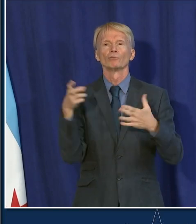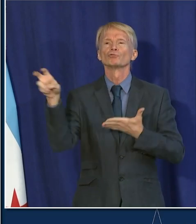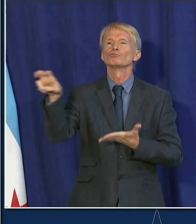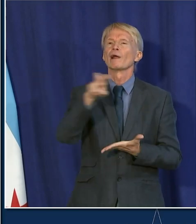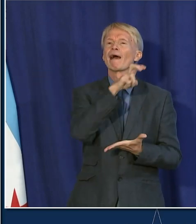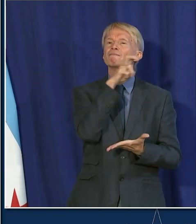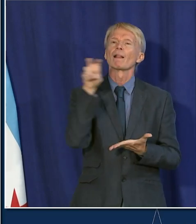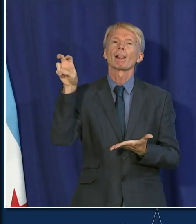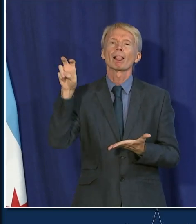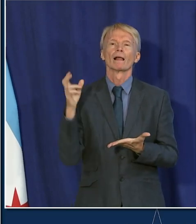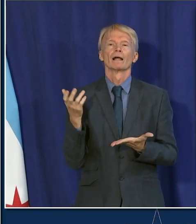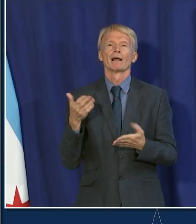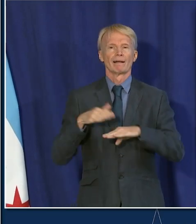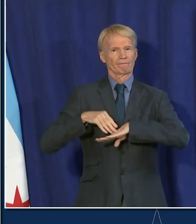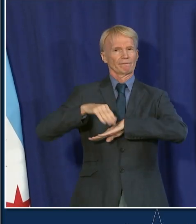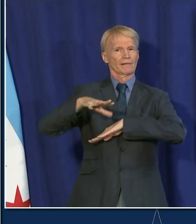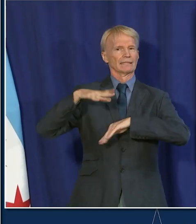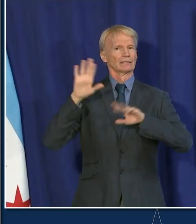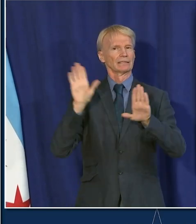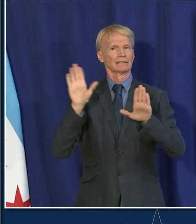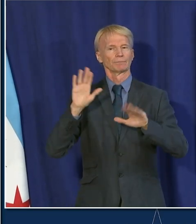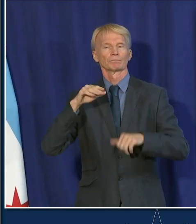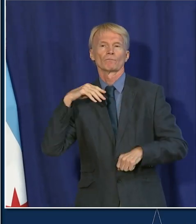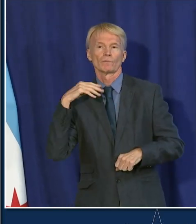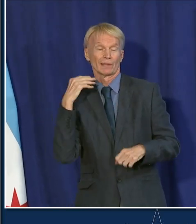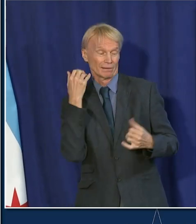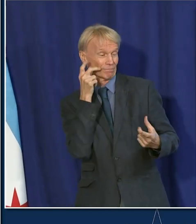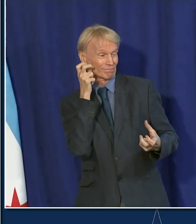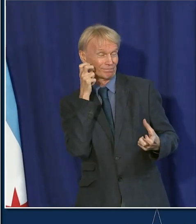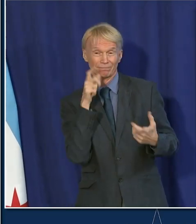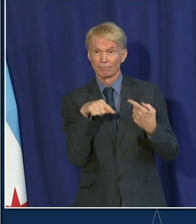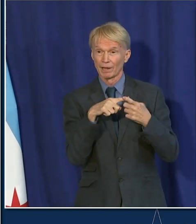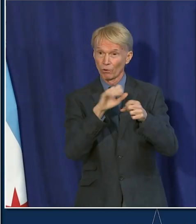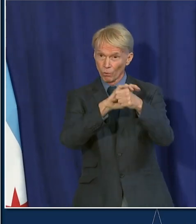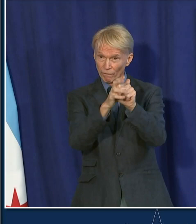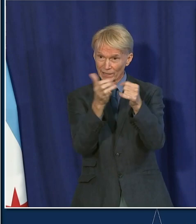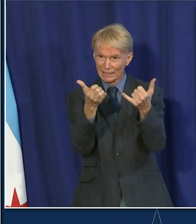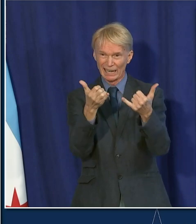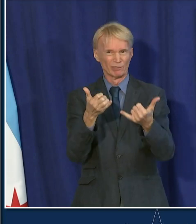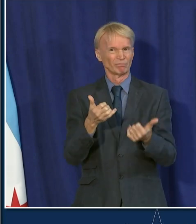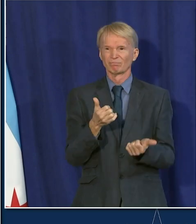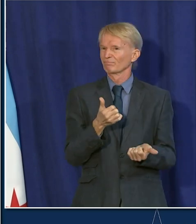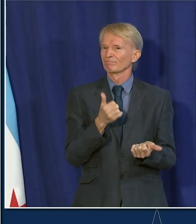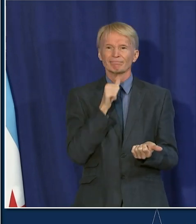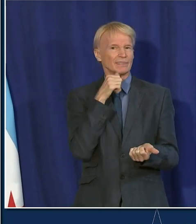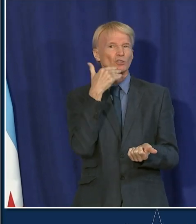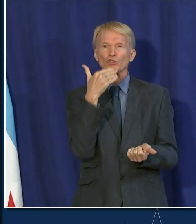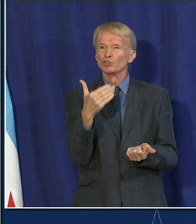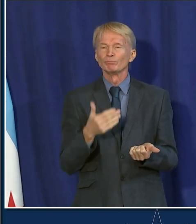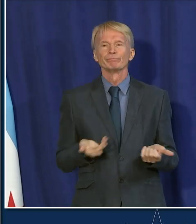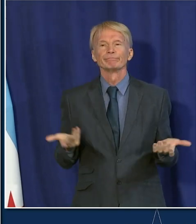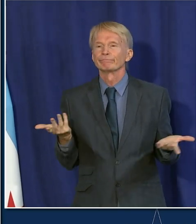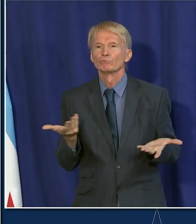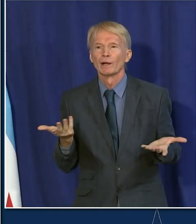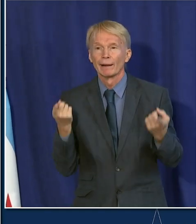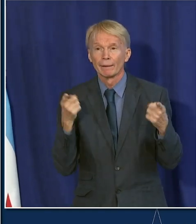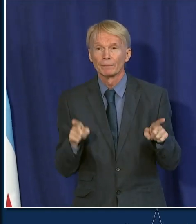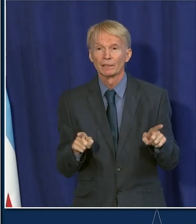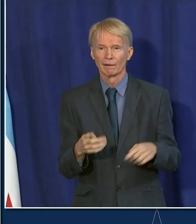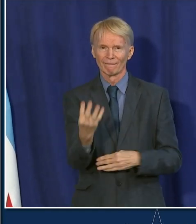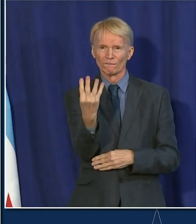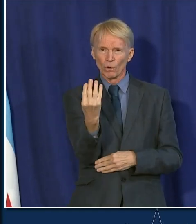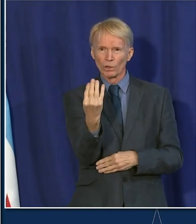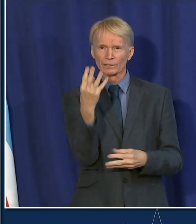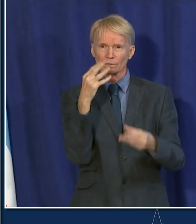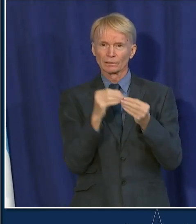advisory. And as you have been hearing, the news around the country on COVID-19 is not good. There are now 14 states